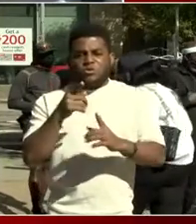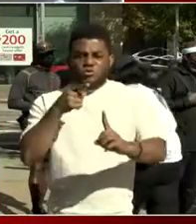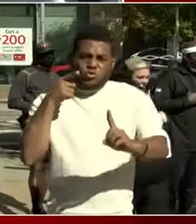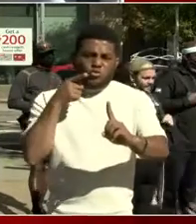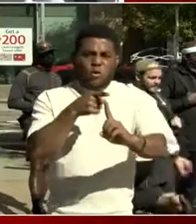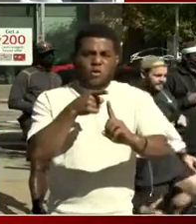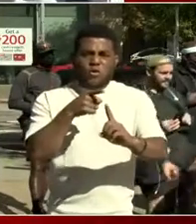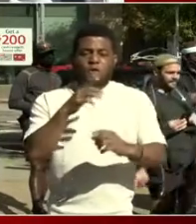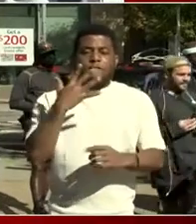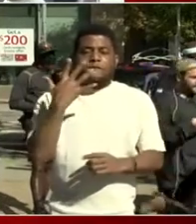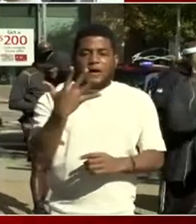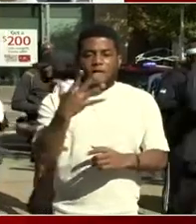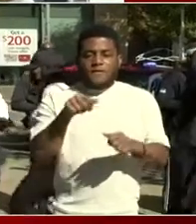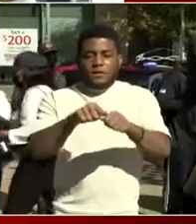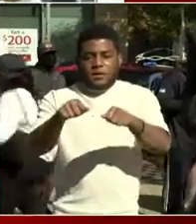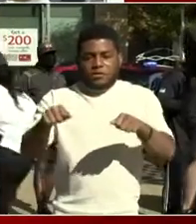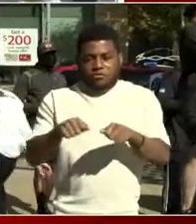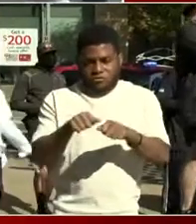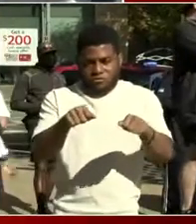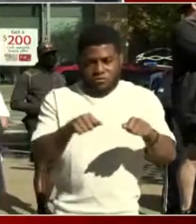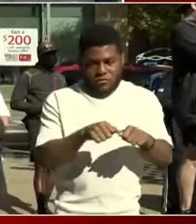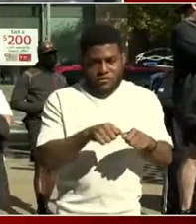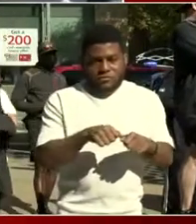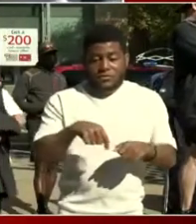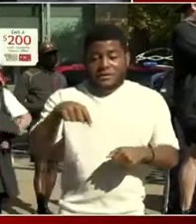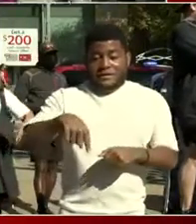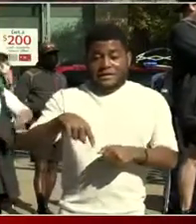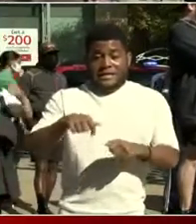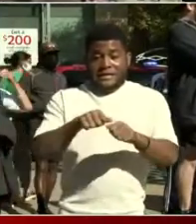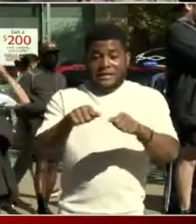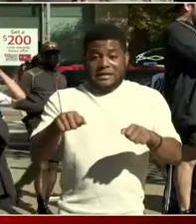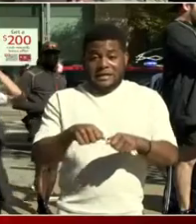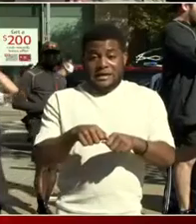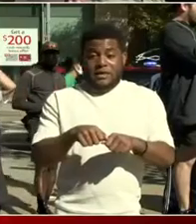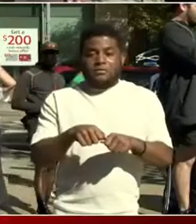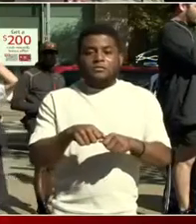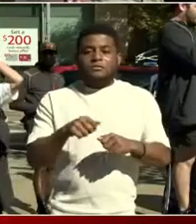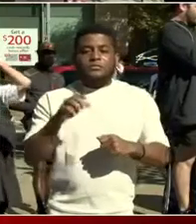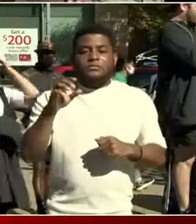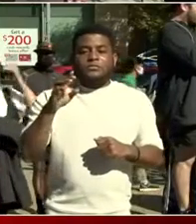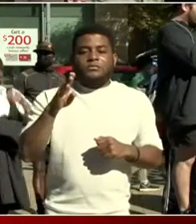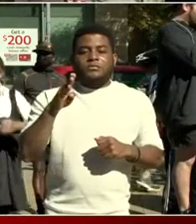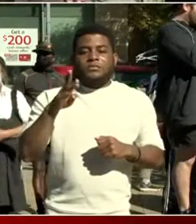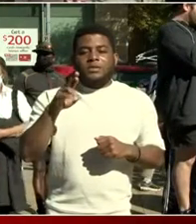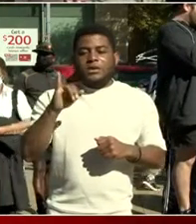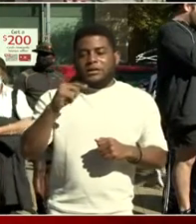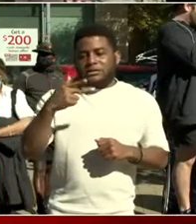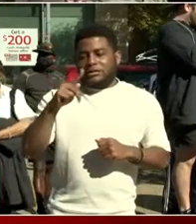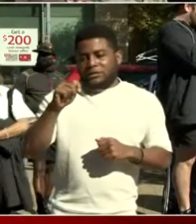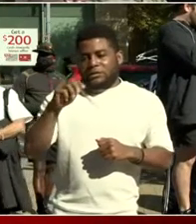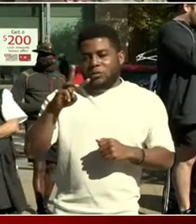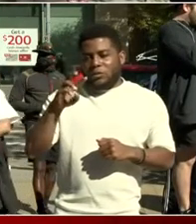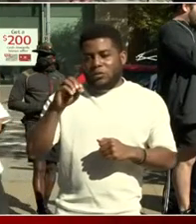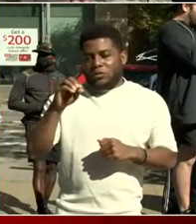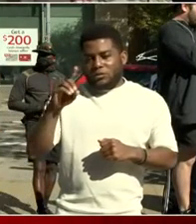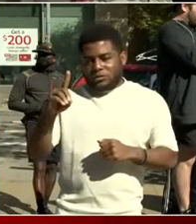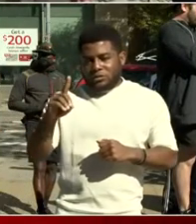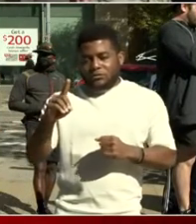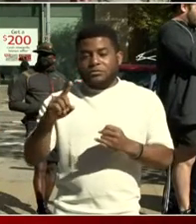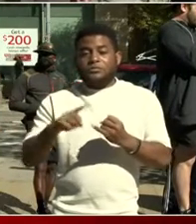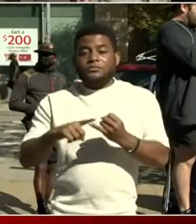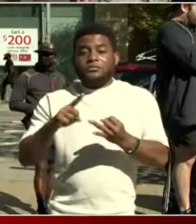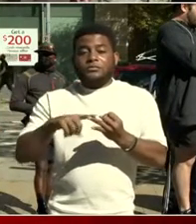One here right in Columbia Heights, Brightwood in Ward 4, Benning in